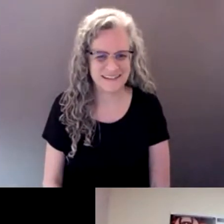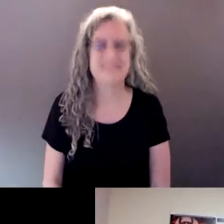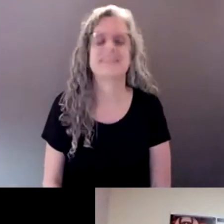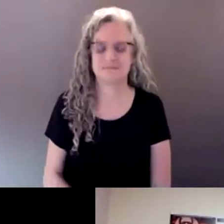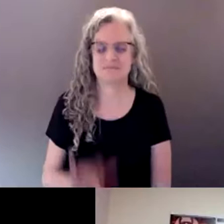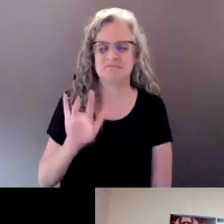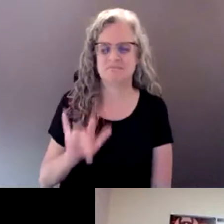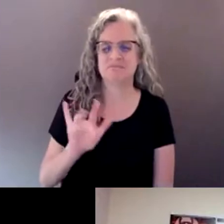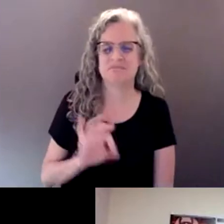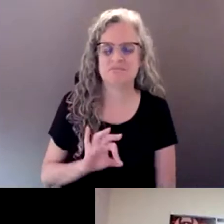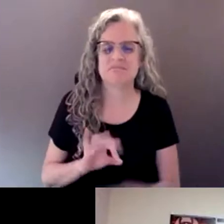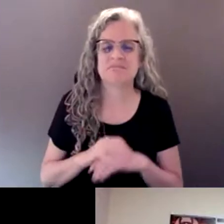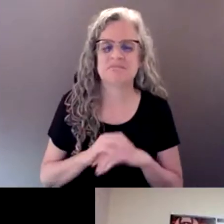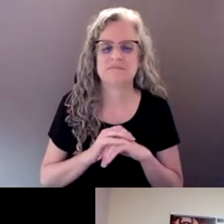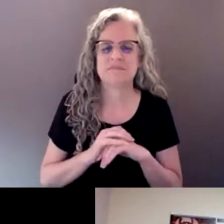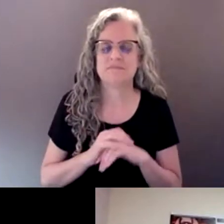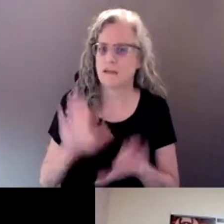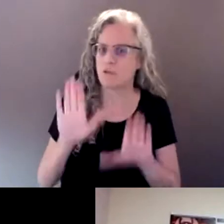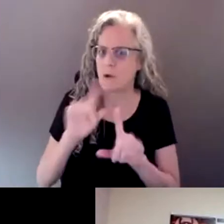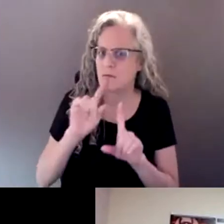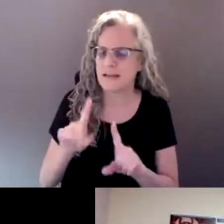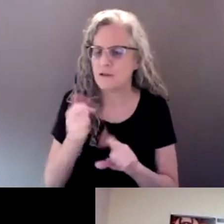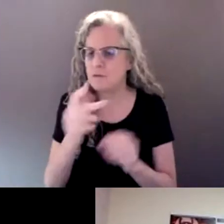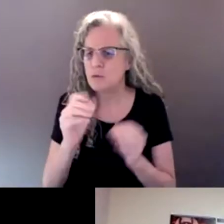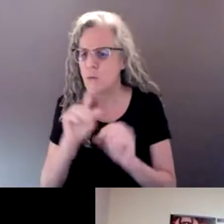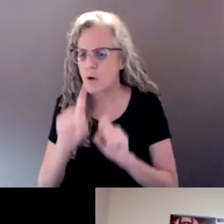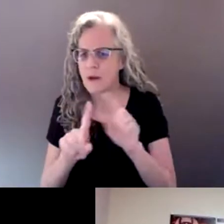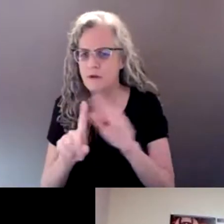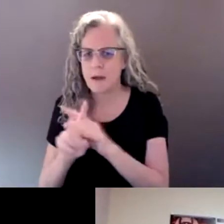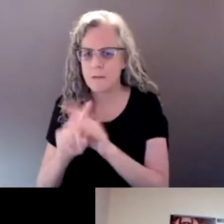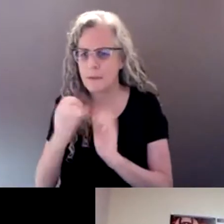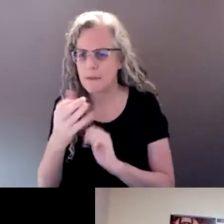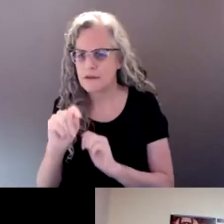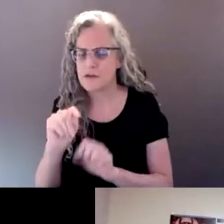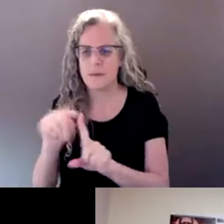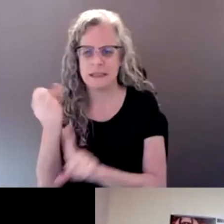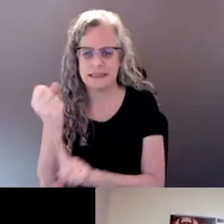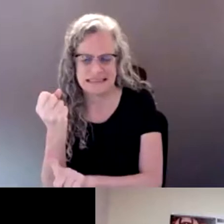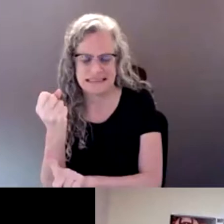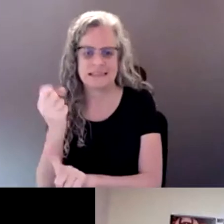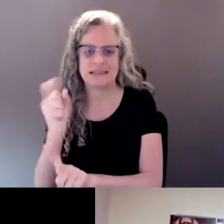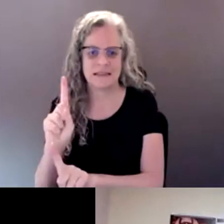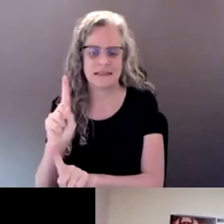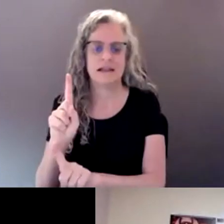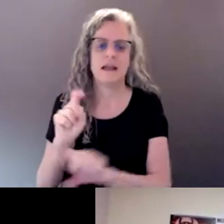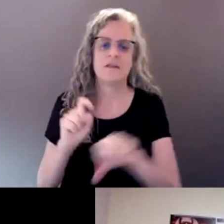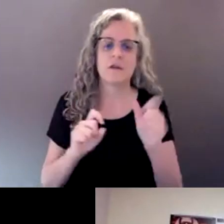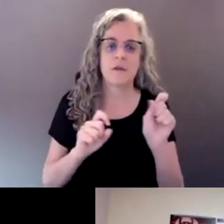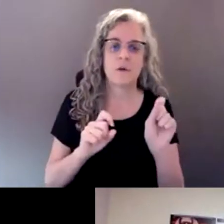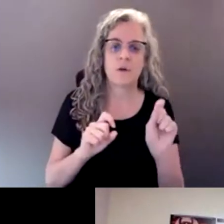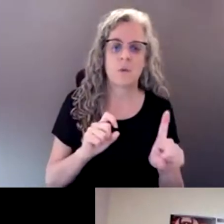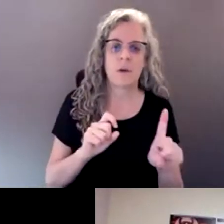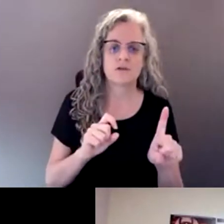That's a wonderful answer. And there are a couple of more questions in the chat, but actually before we turn to them, there was one that was sent to